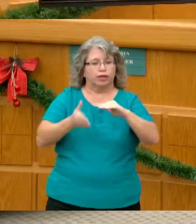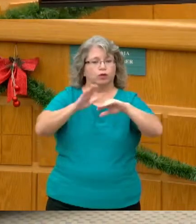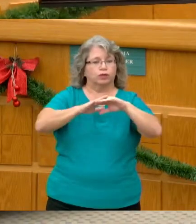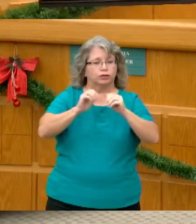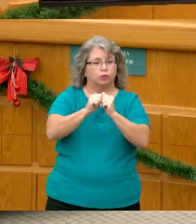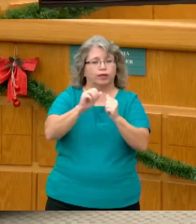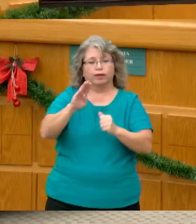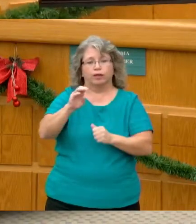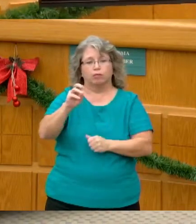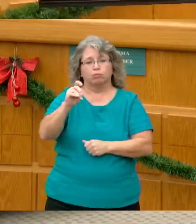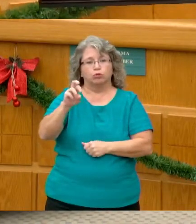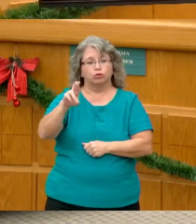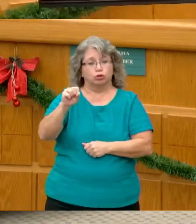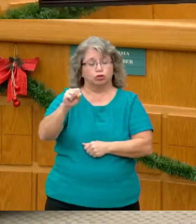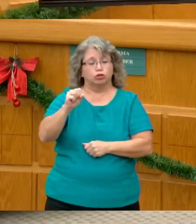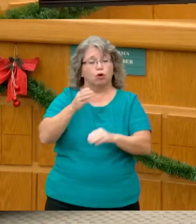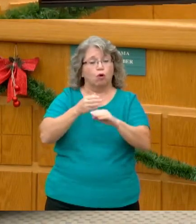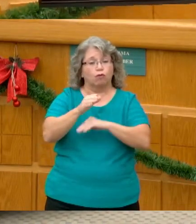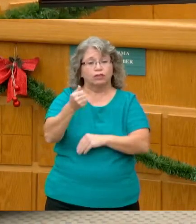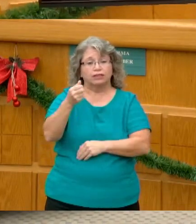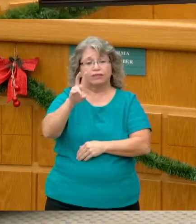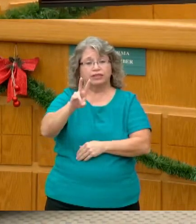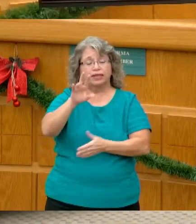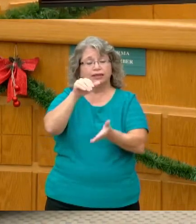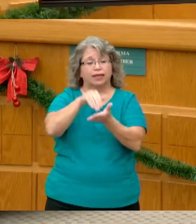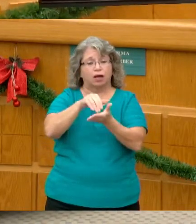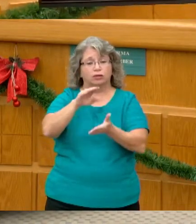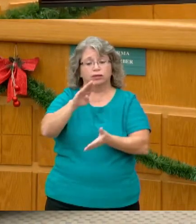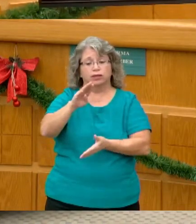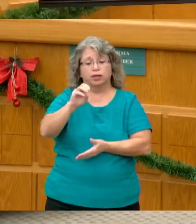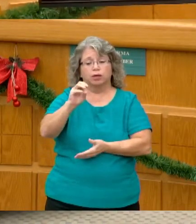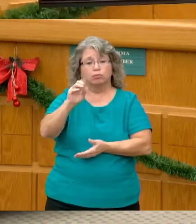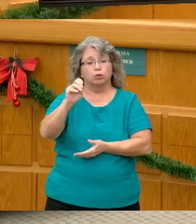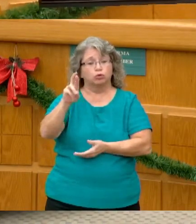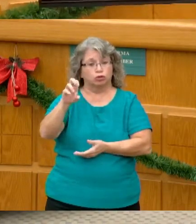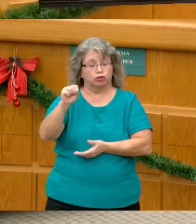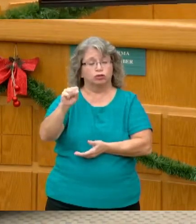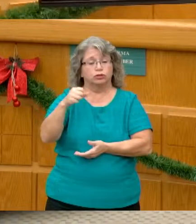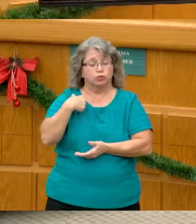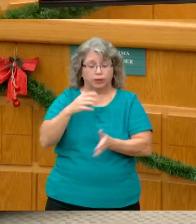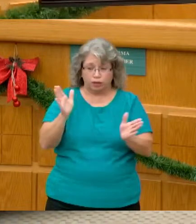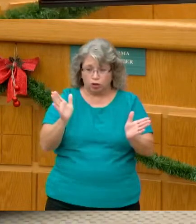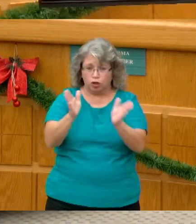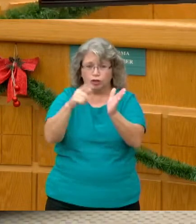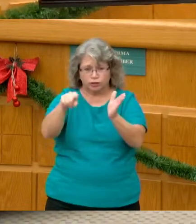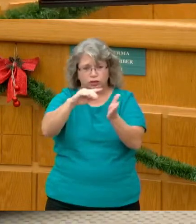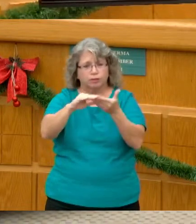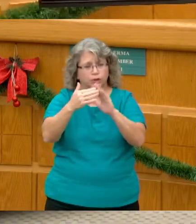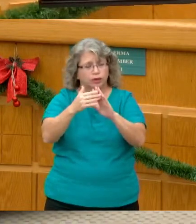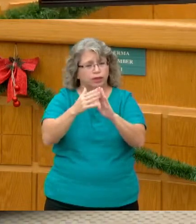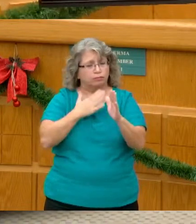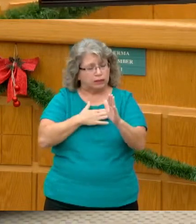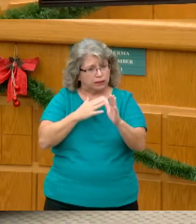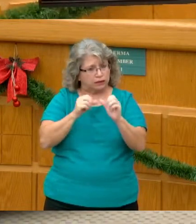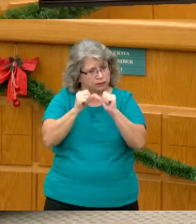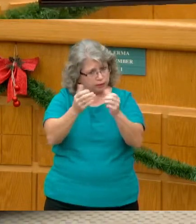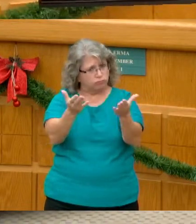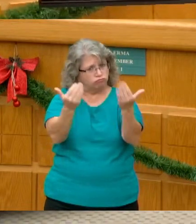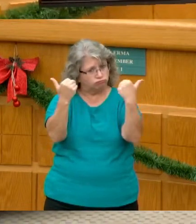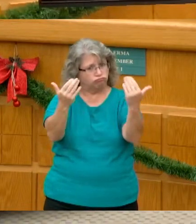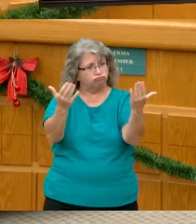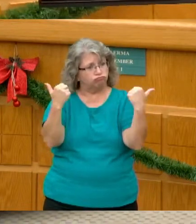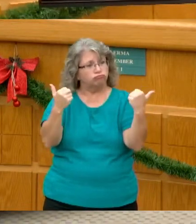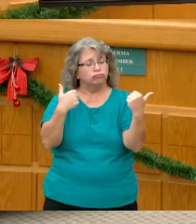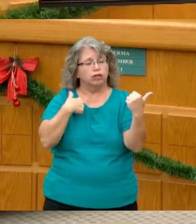over 17,000 boosters at our sites. So we encourage the community to continue coming out. We are sending